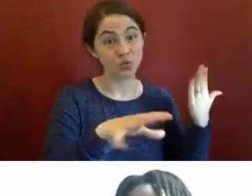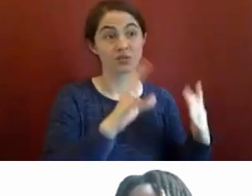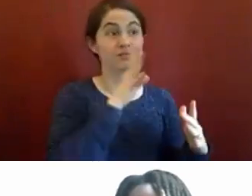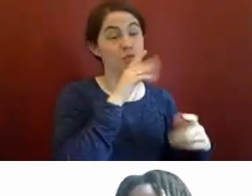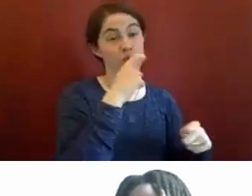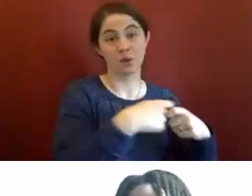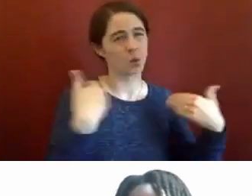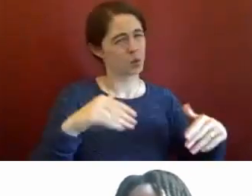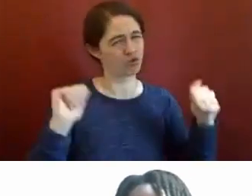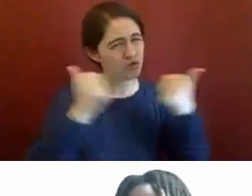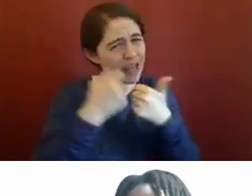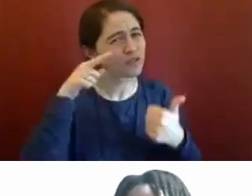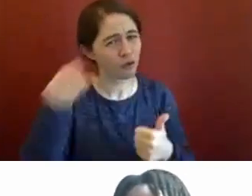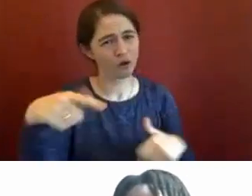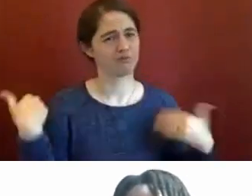her.